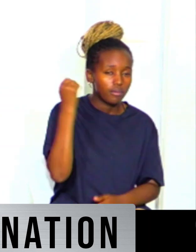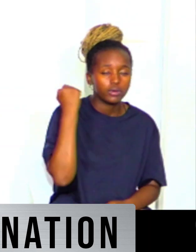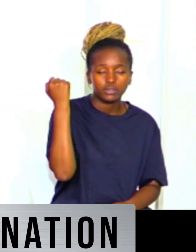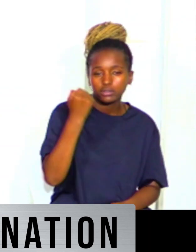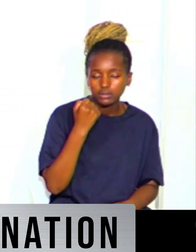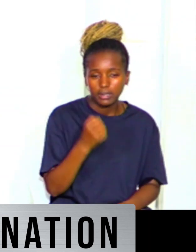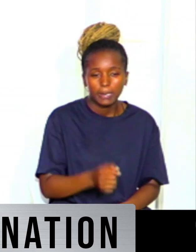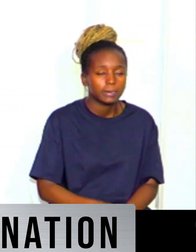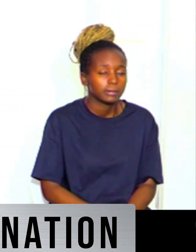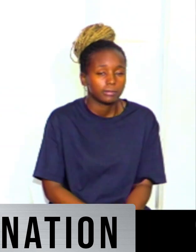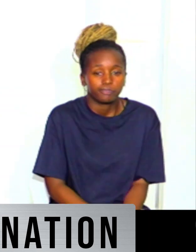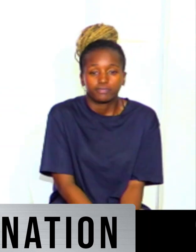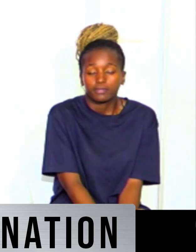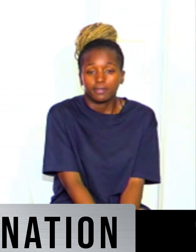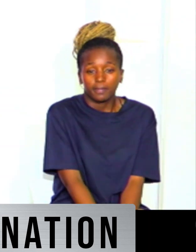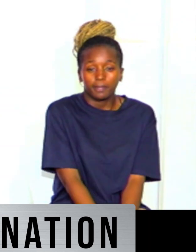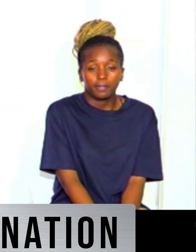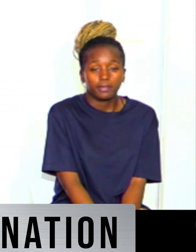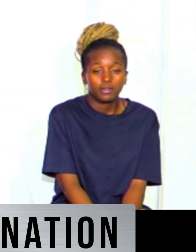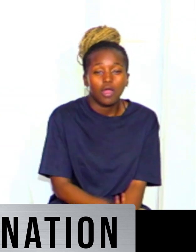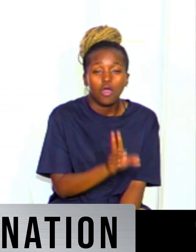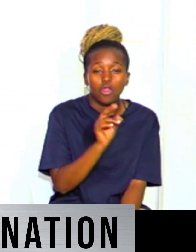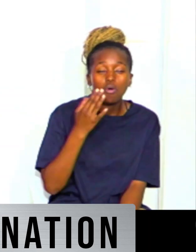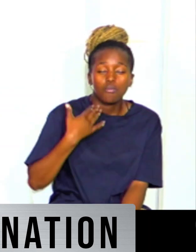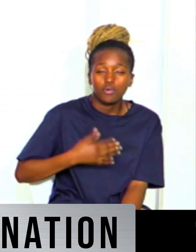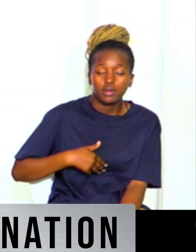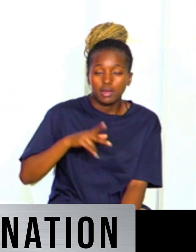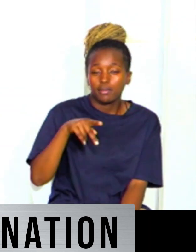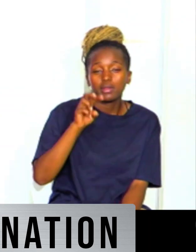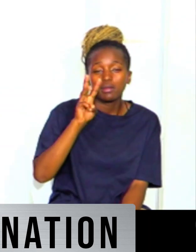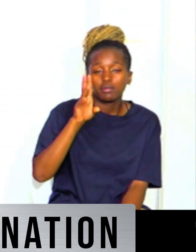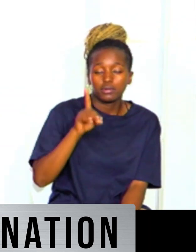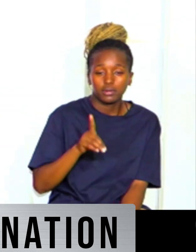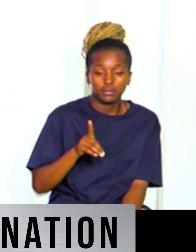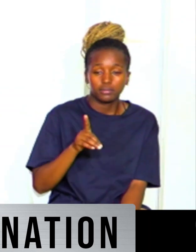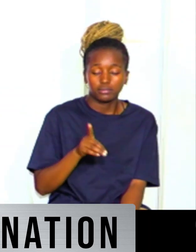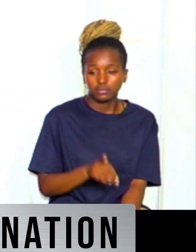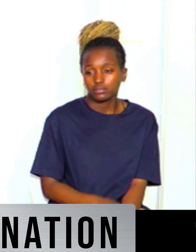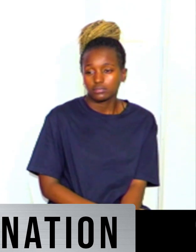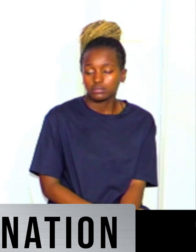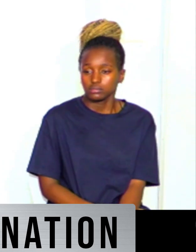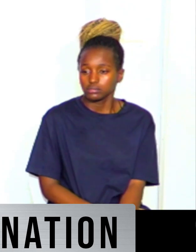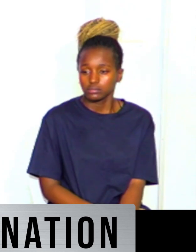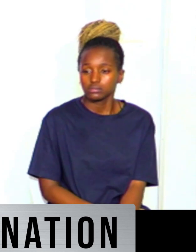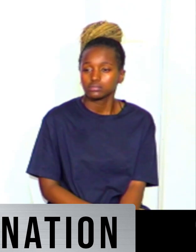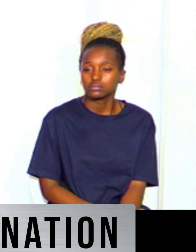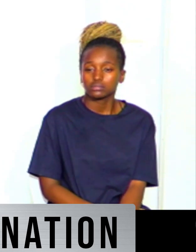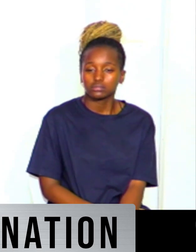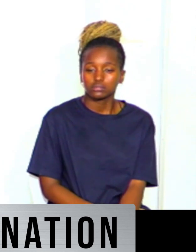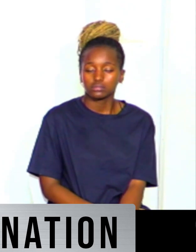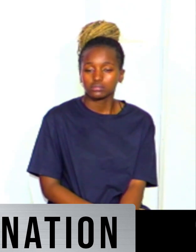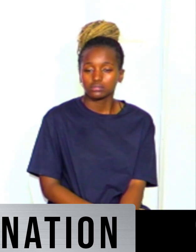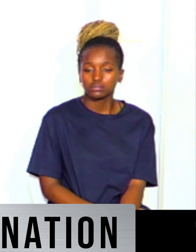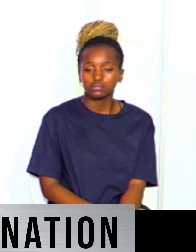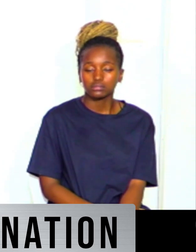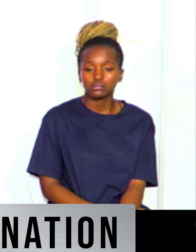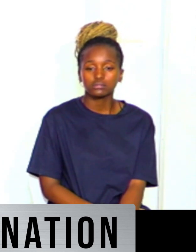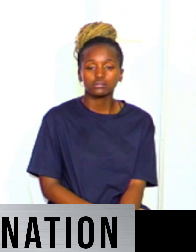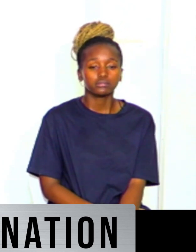cabinet secretary. In the cabinet secretary, there is no PWDs even there. By the way. MCA. Come to